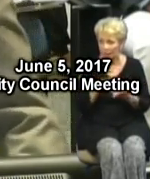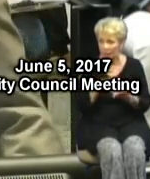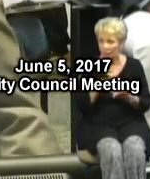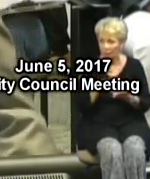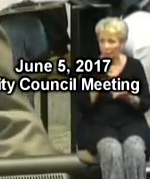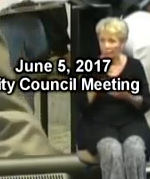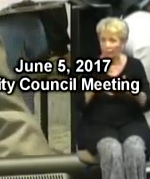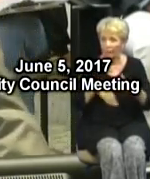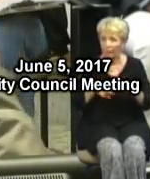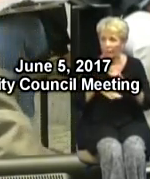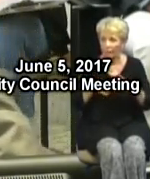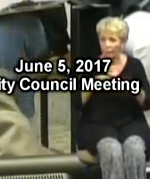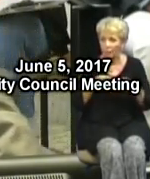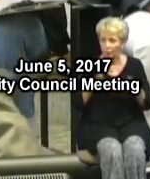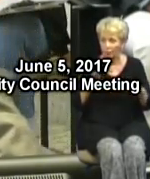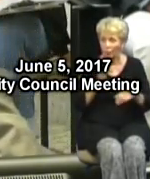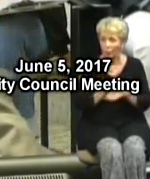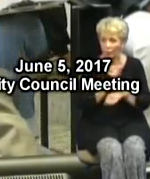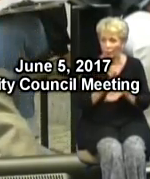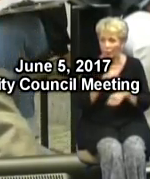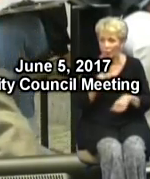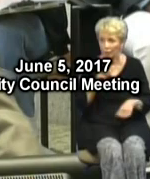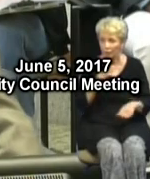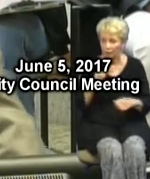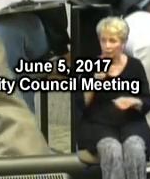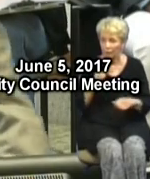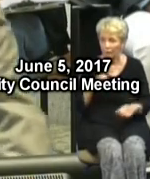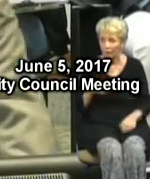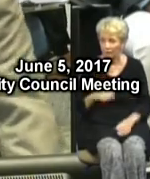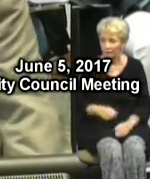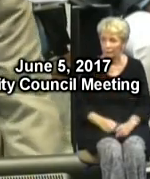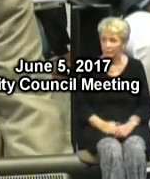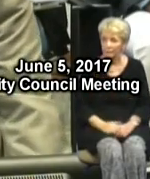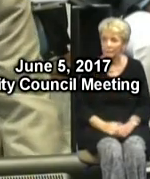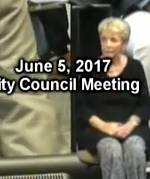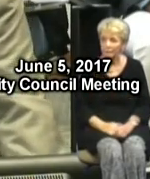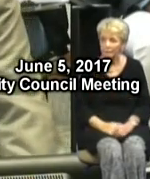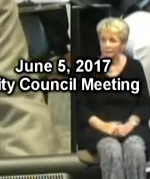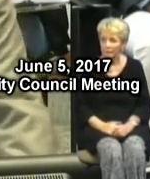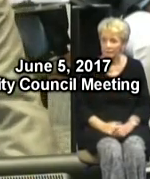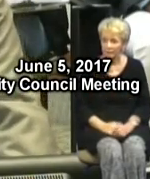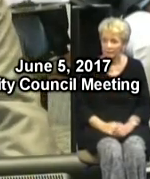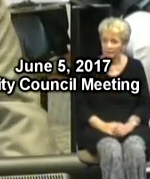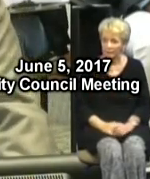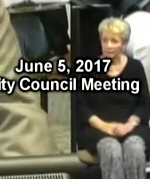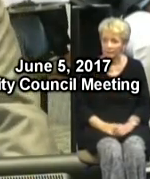it's basically a general commercial zoning district. Thank you.